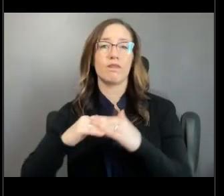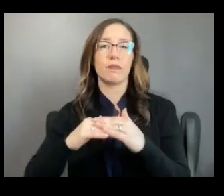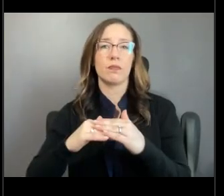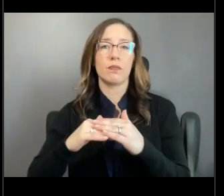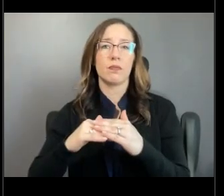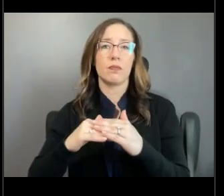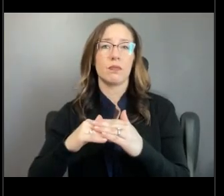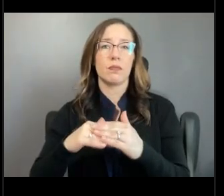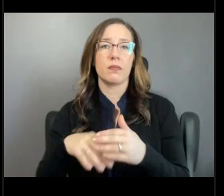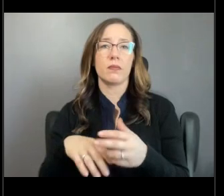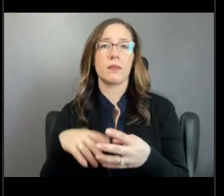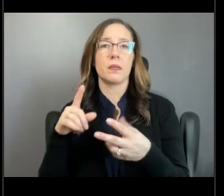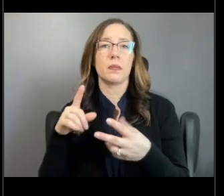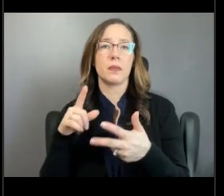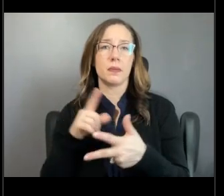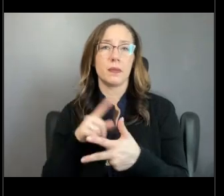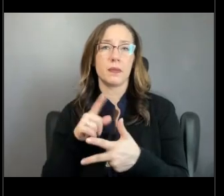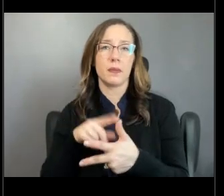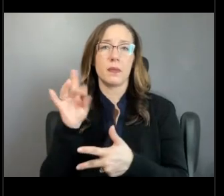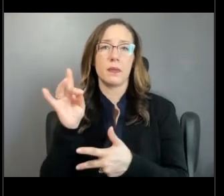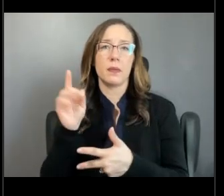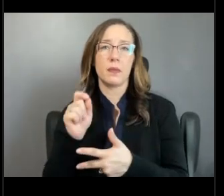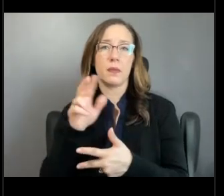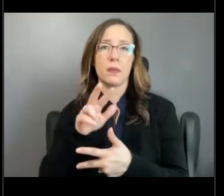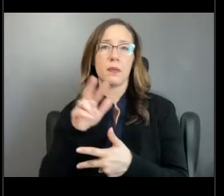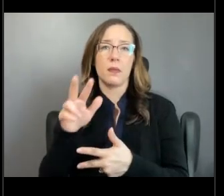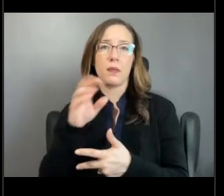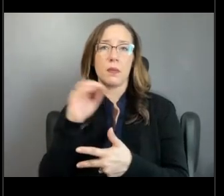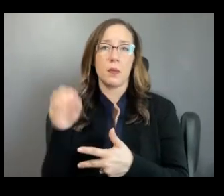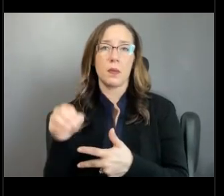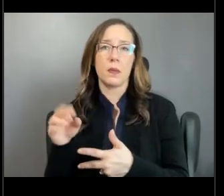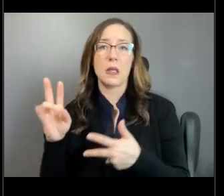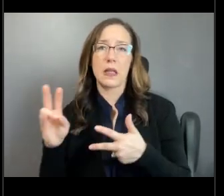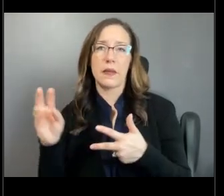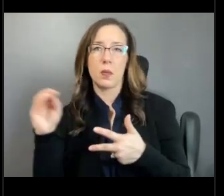exceed blank. The first option,